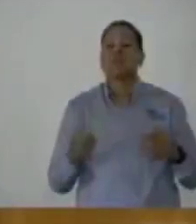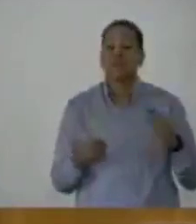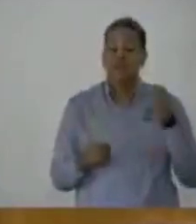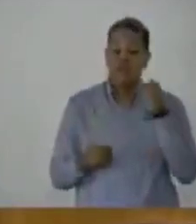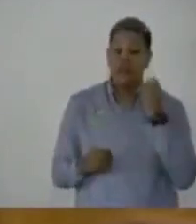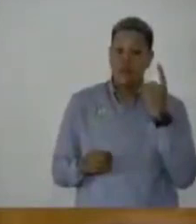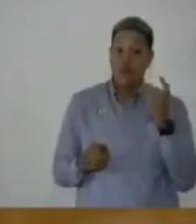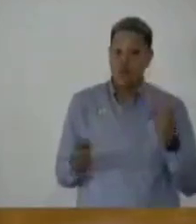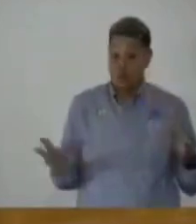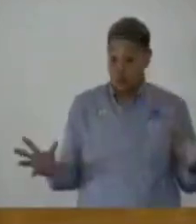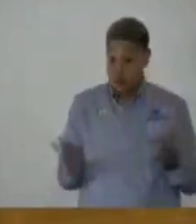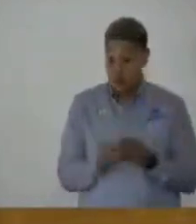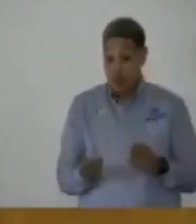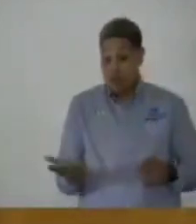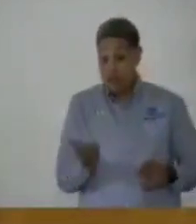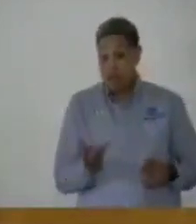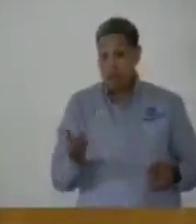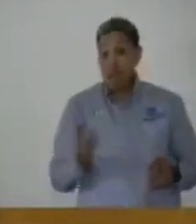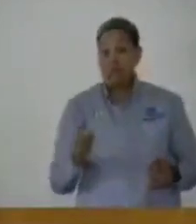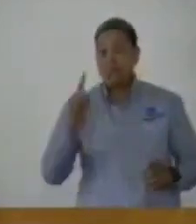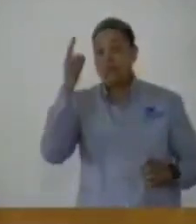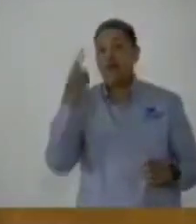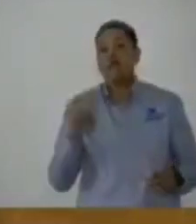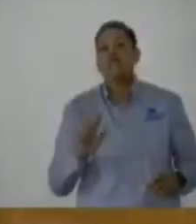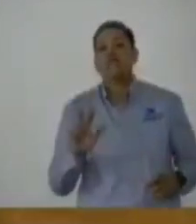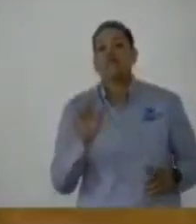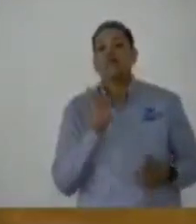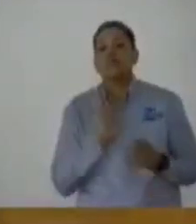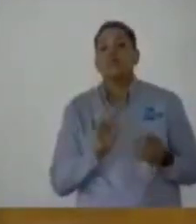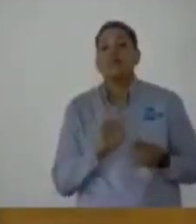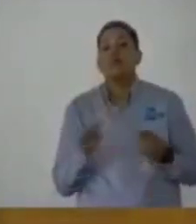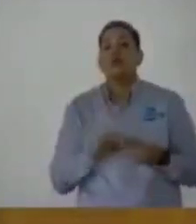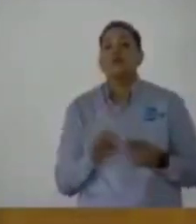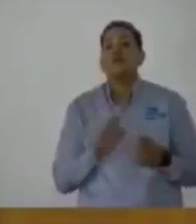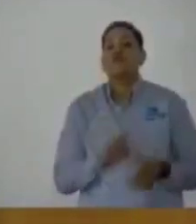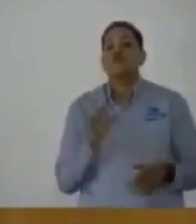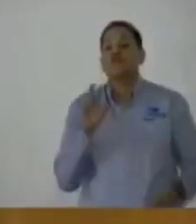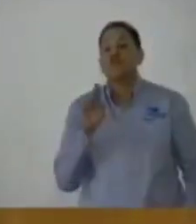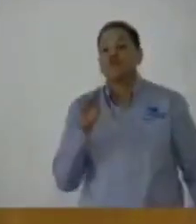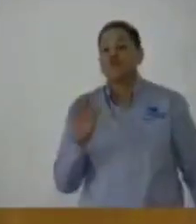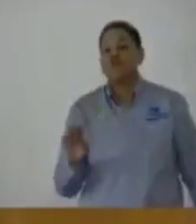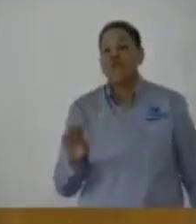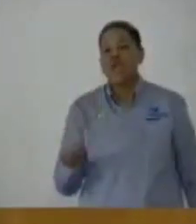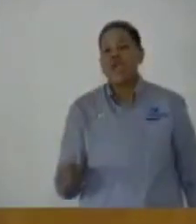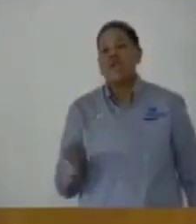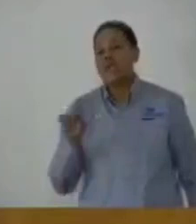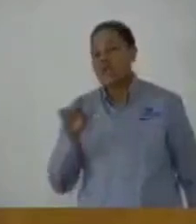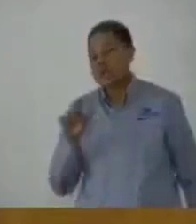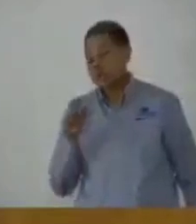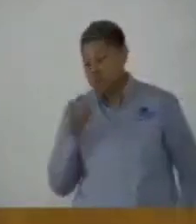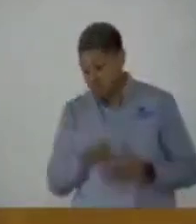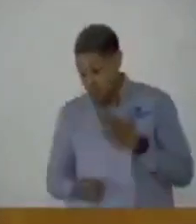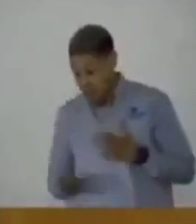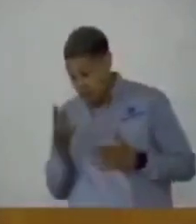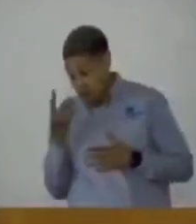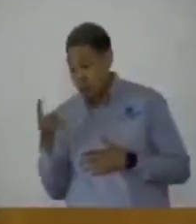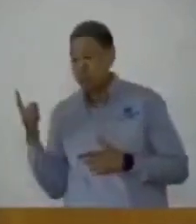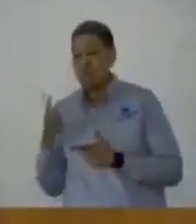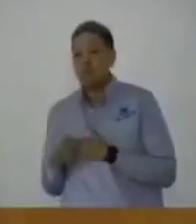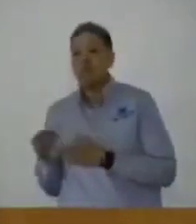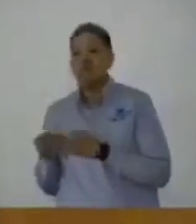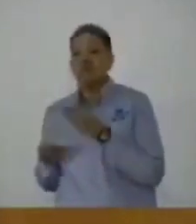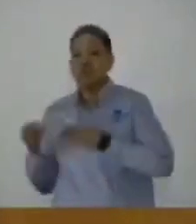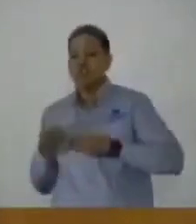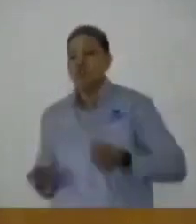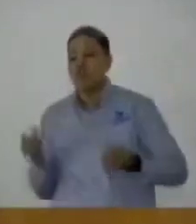or a combination of the three, and the three that we're talking about here is rate, level of prices, and number of